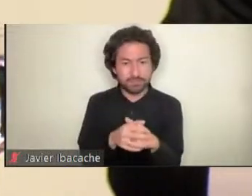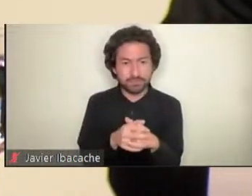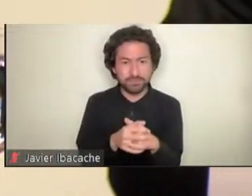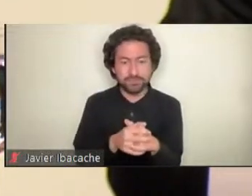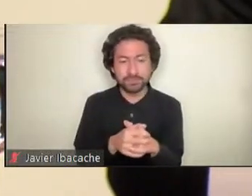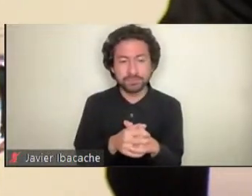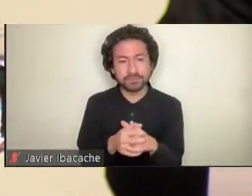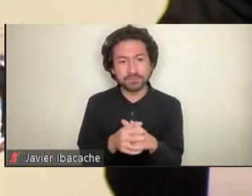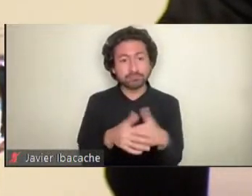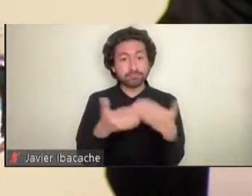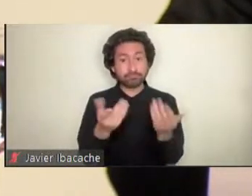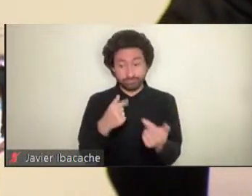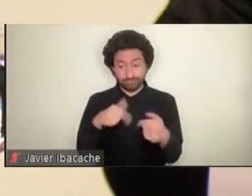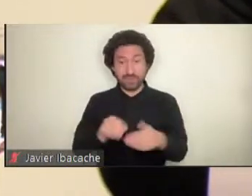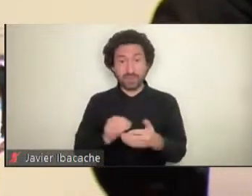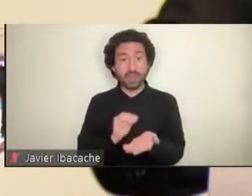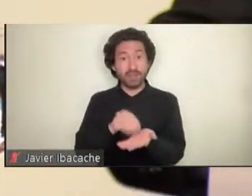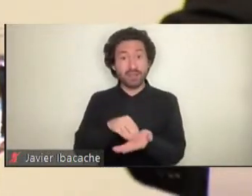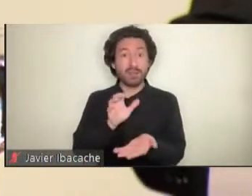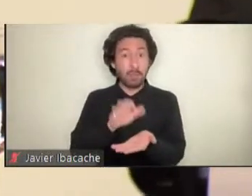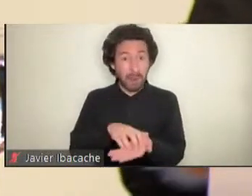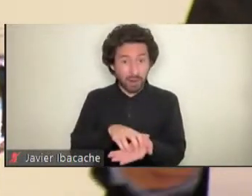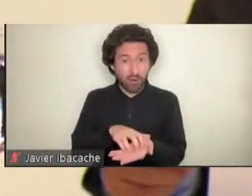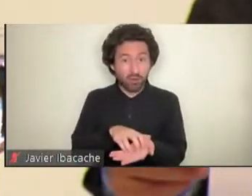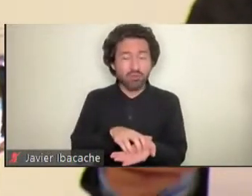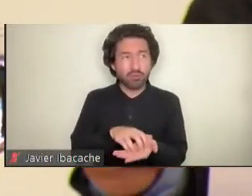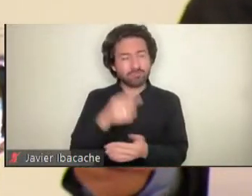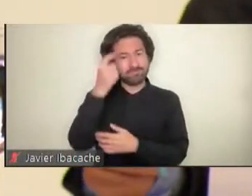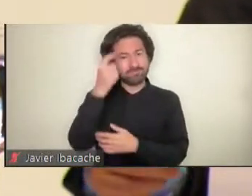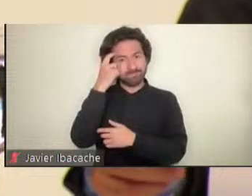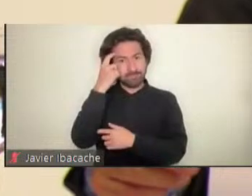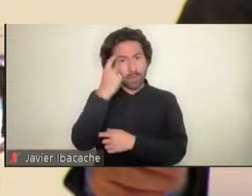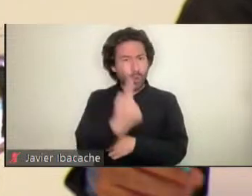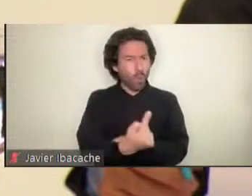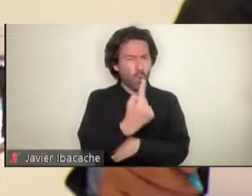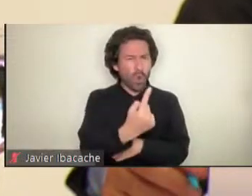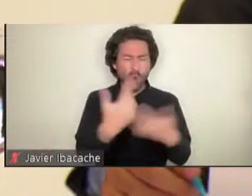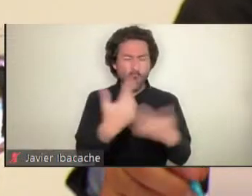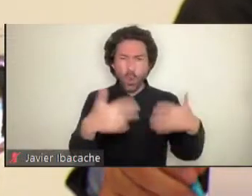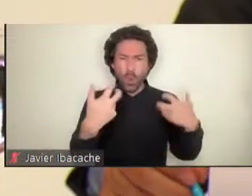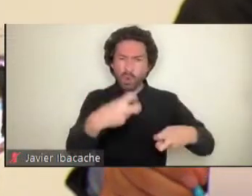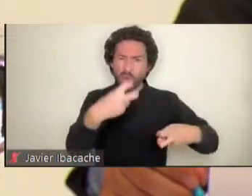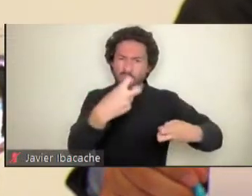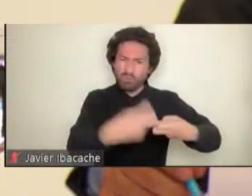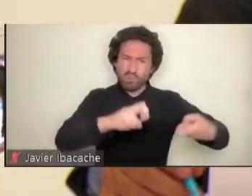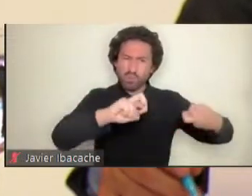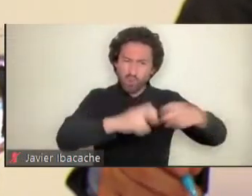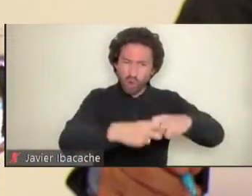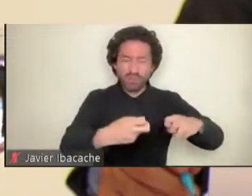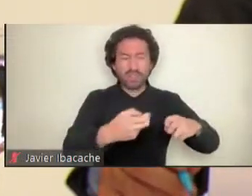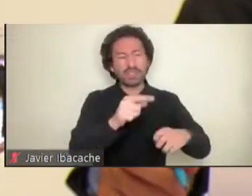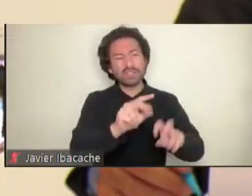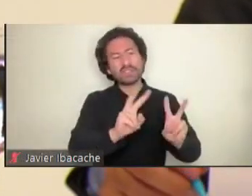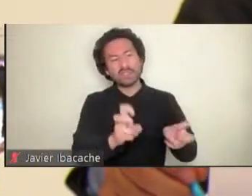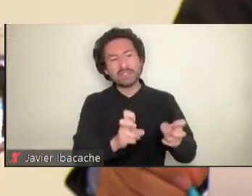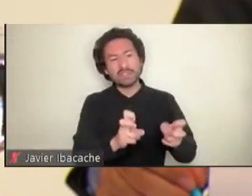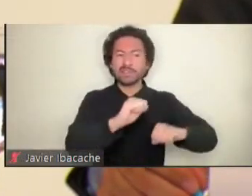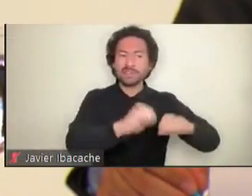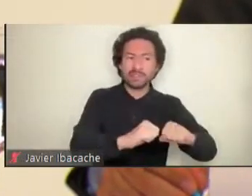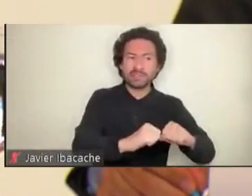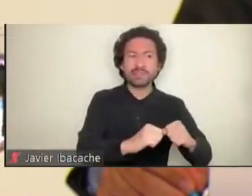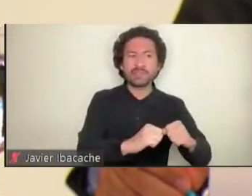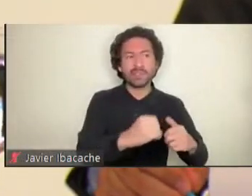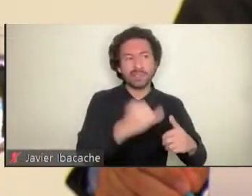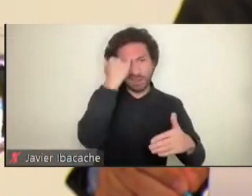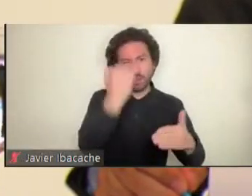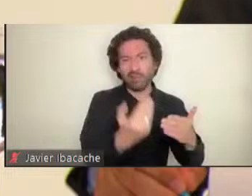technological and entrepreneurial development. In our bank, we find that one of the major issues in terms of